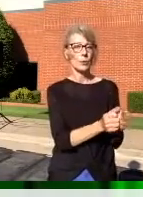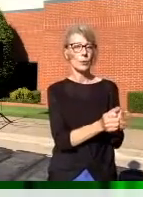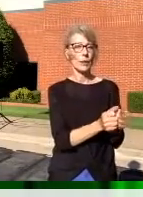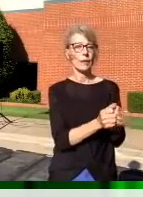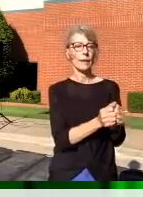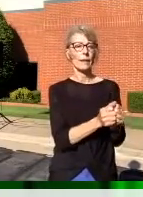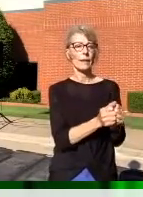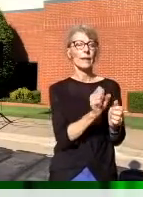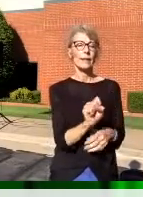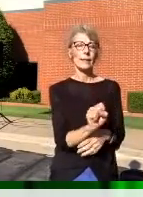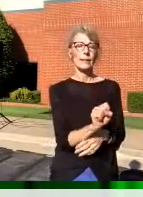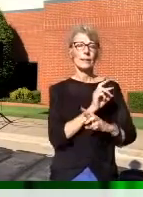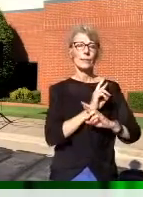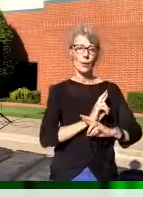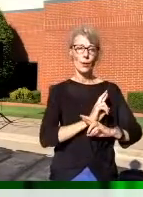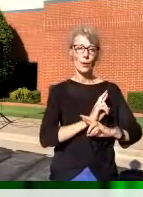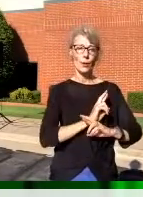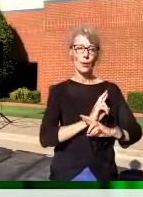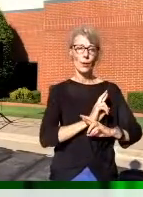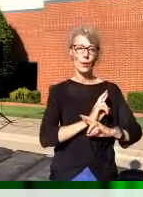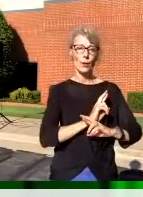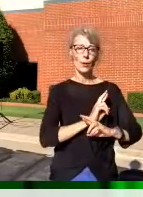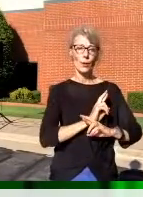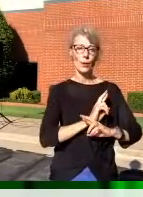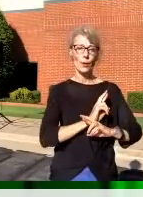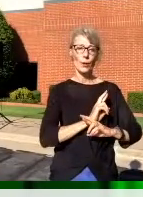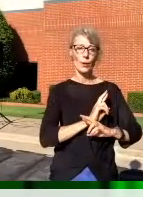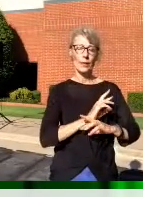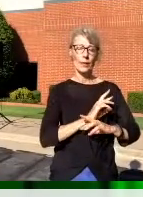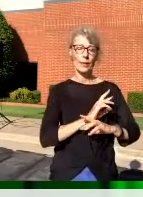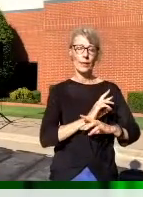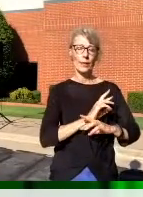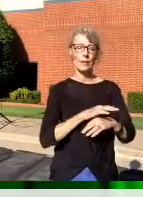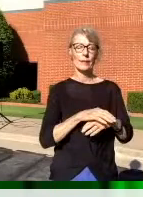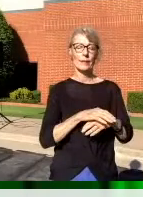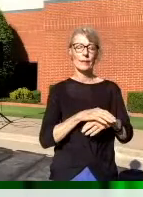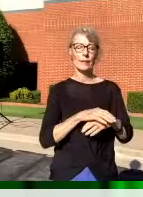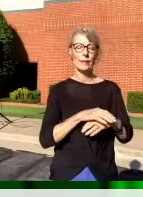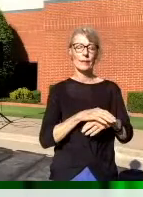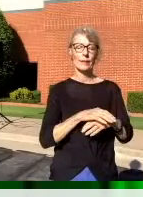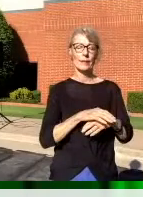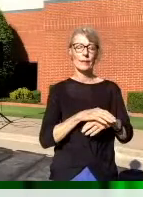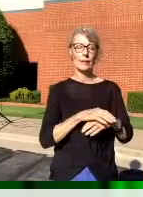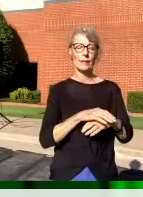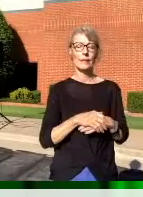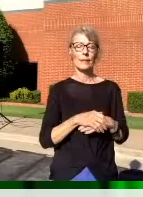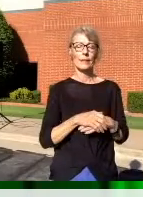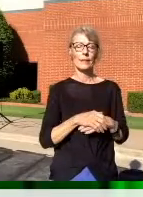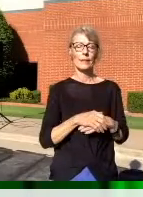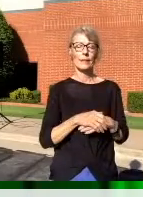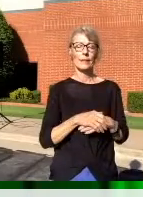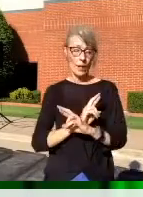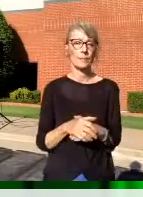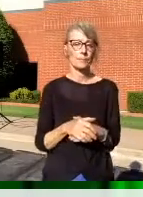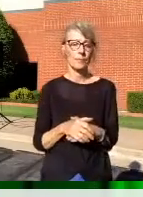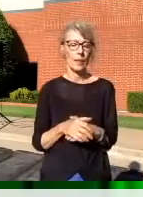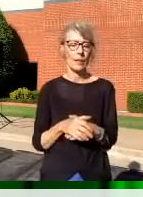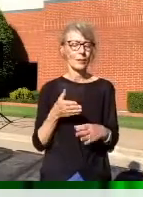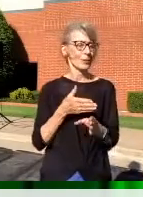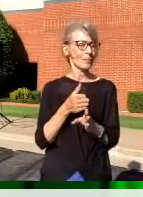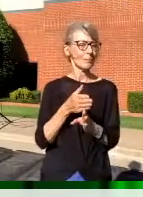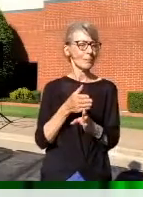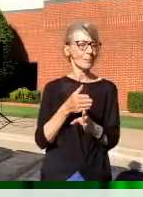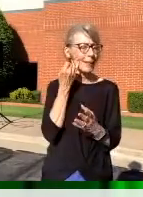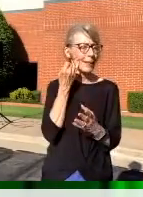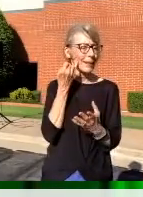with Sabbath. The Sabbath regulations in Exodus chapter 31. Now, I know that was a mouthful. That's a lot to take in. But here's the main idea. The temple